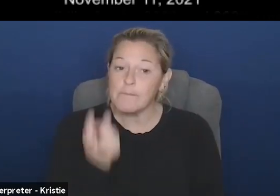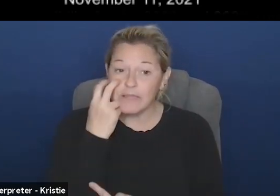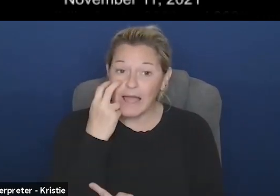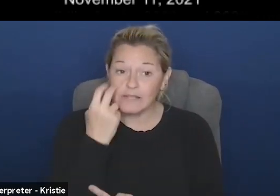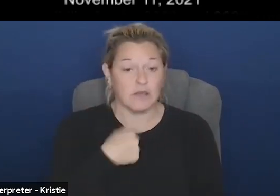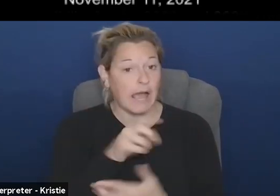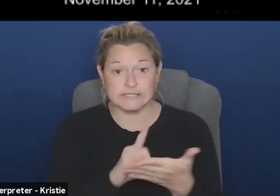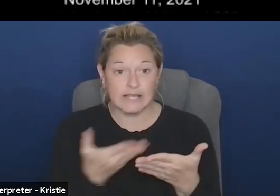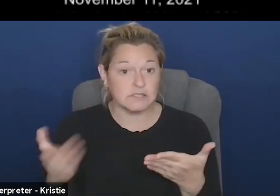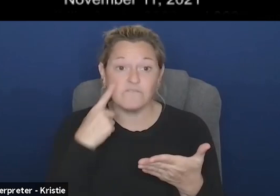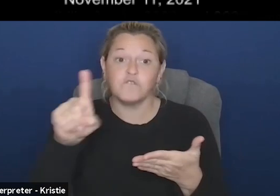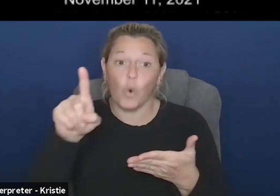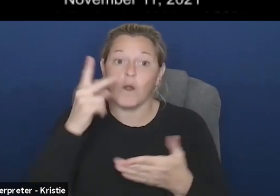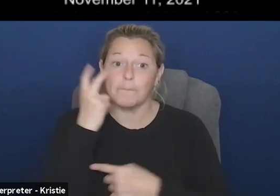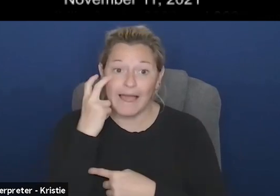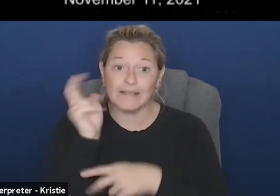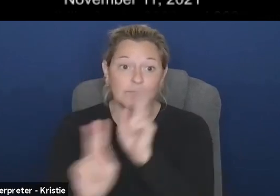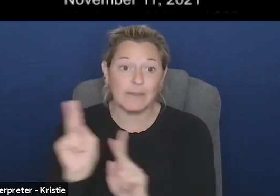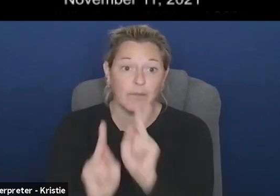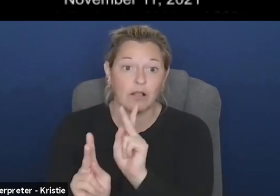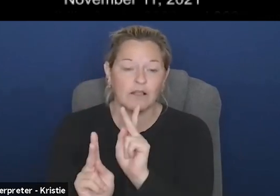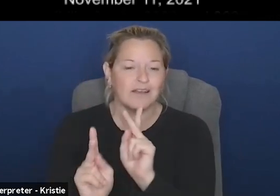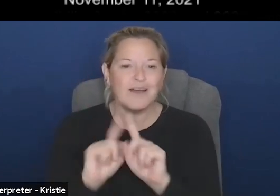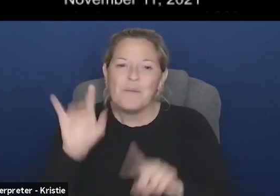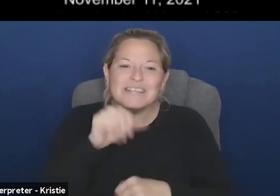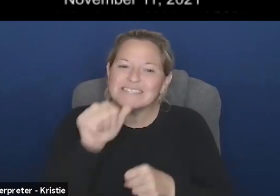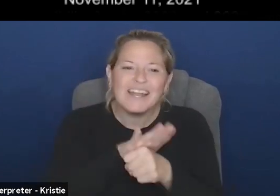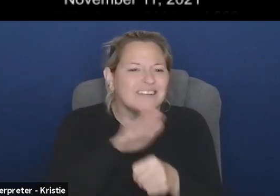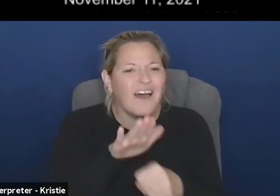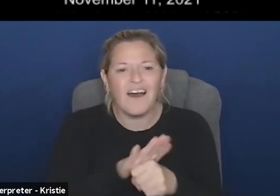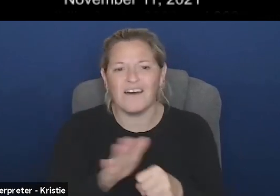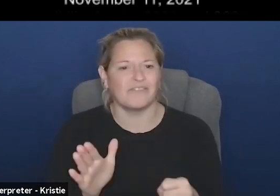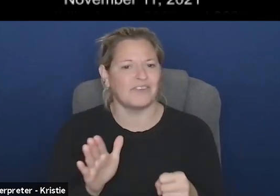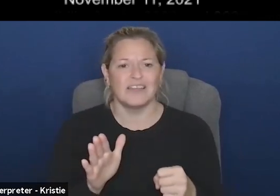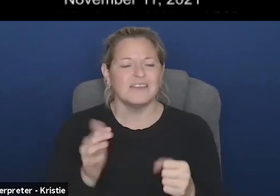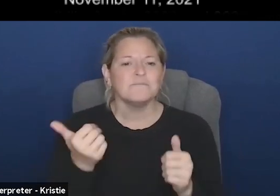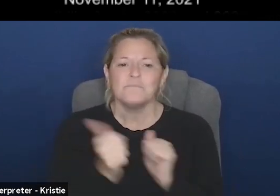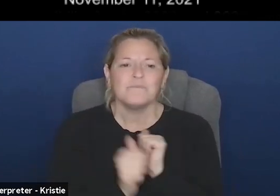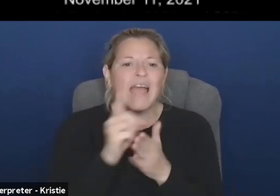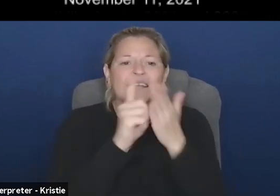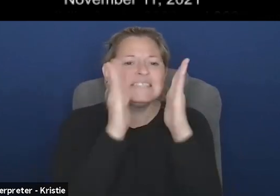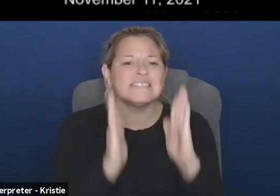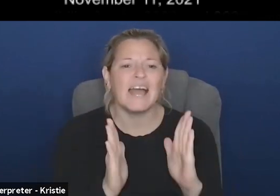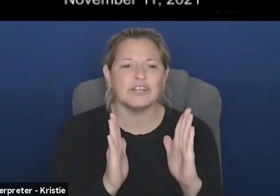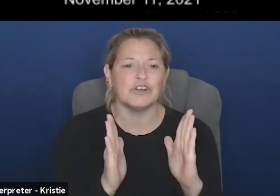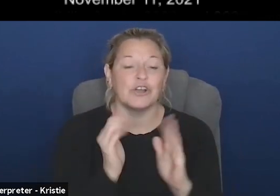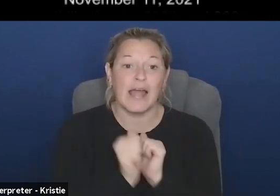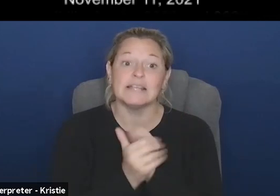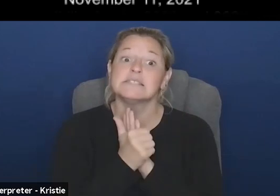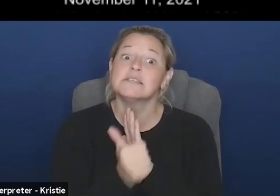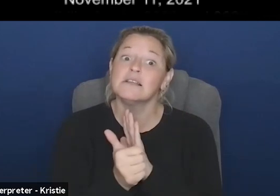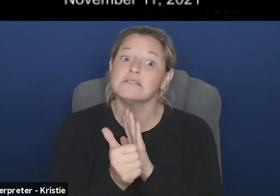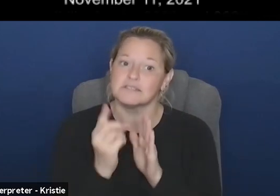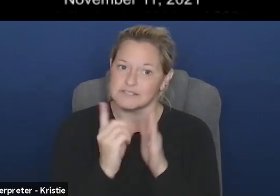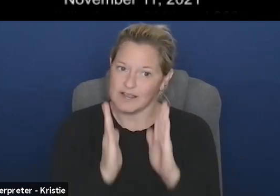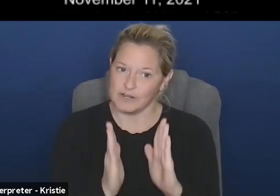people, but that's not enough. Any designer, any good designer knows